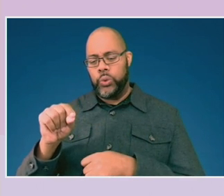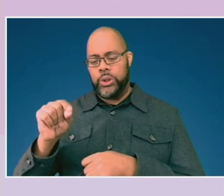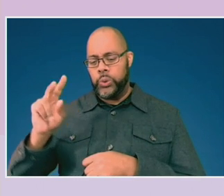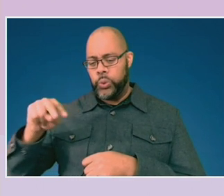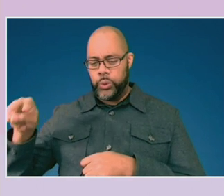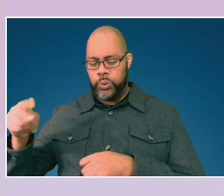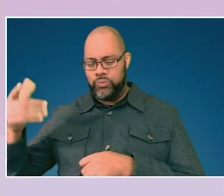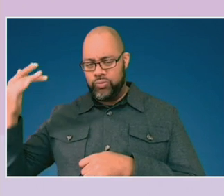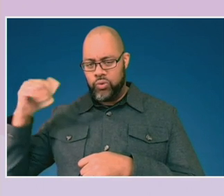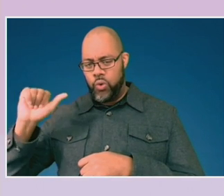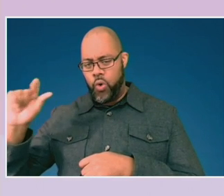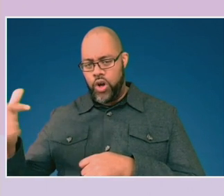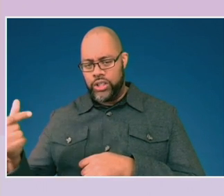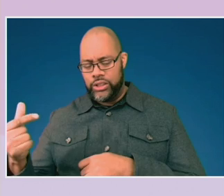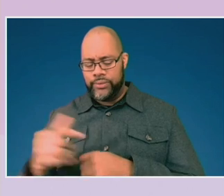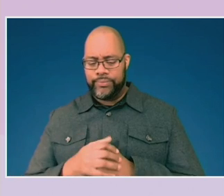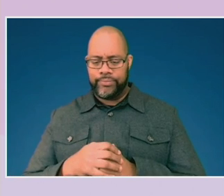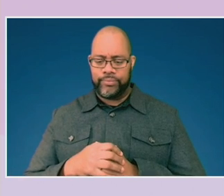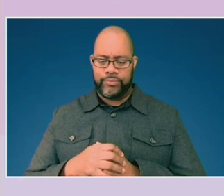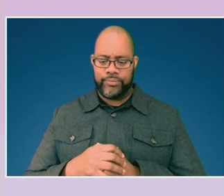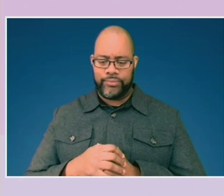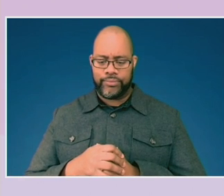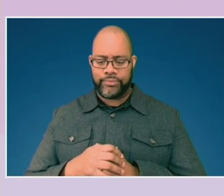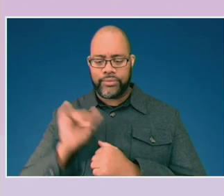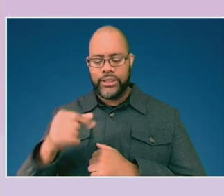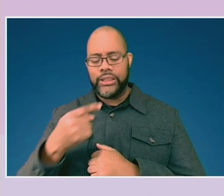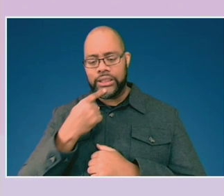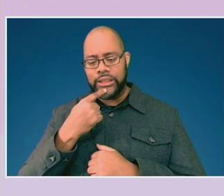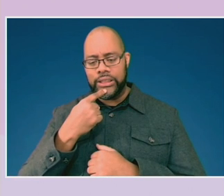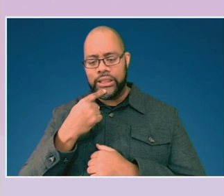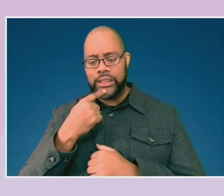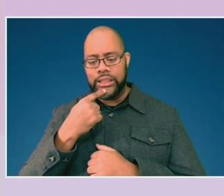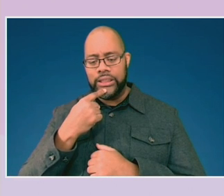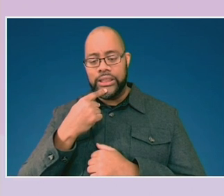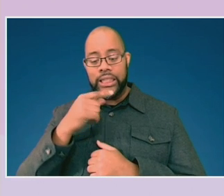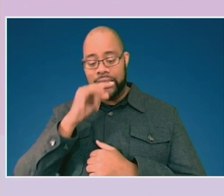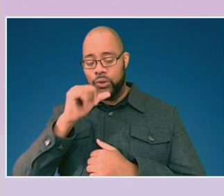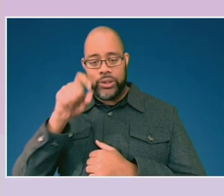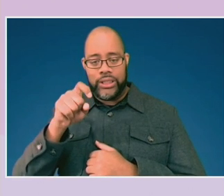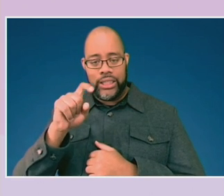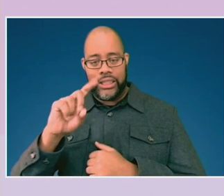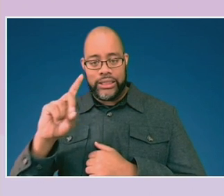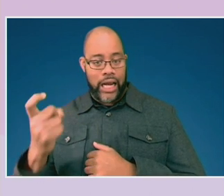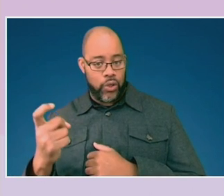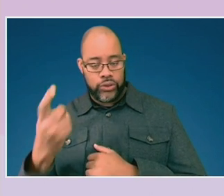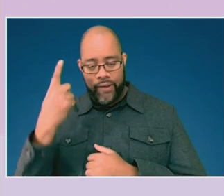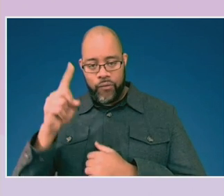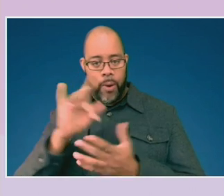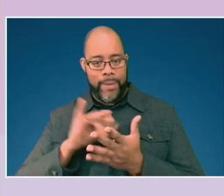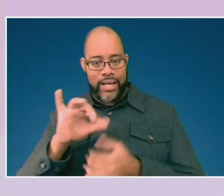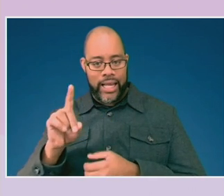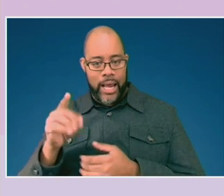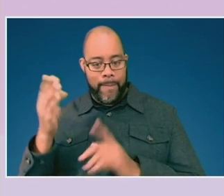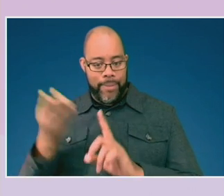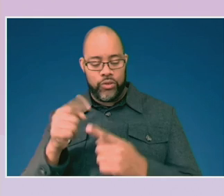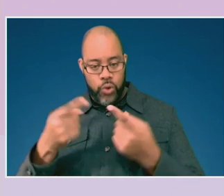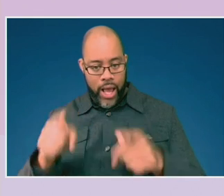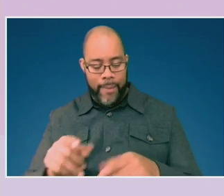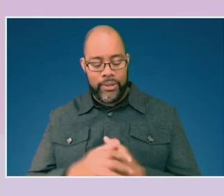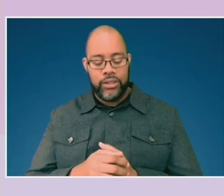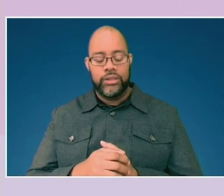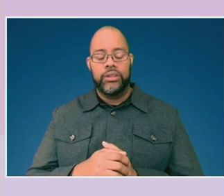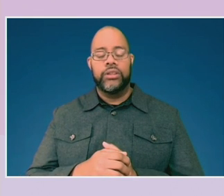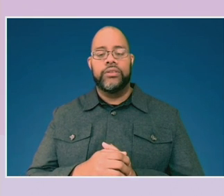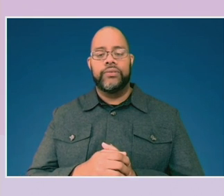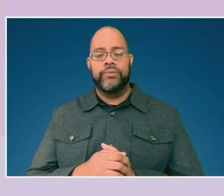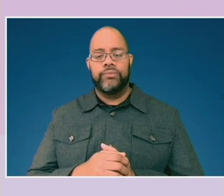2022, August, that says that kids don't need to have a diagnosis for Medicaid billing to happen,